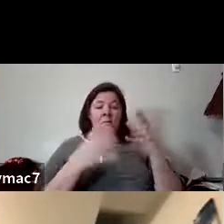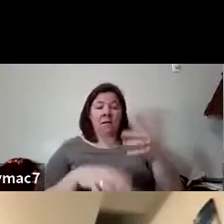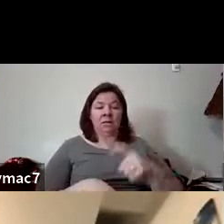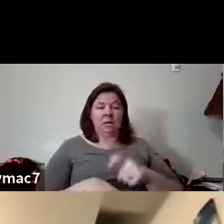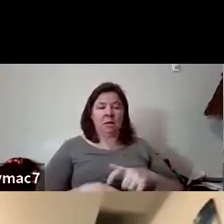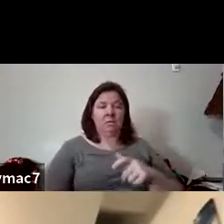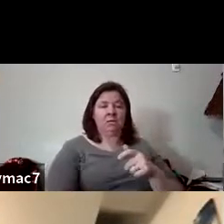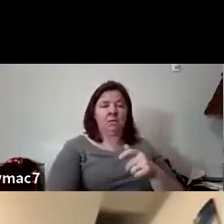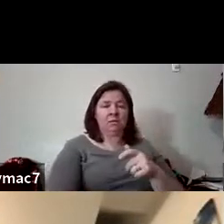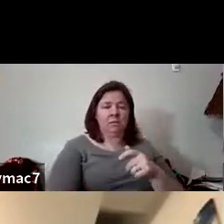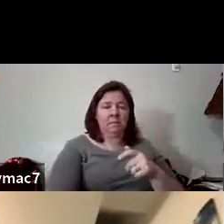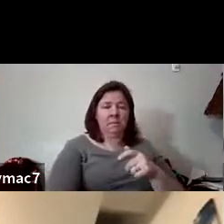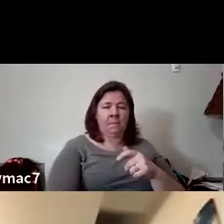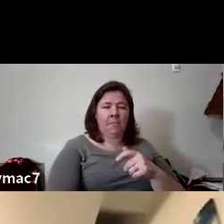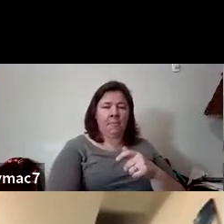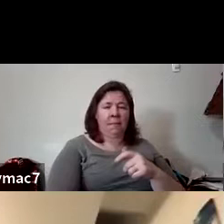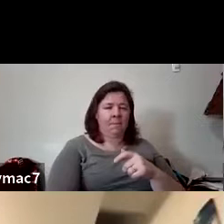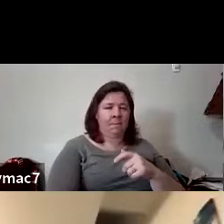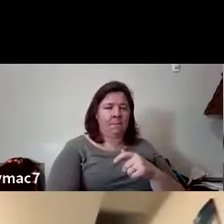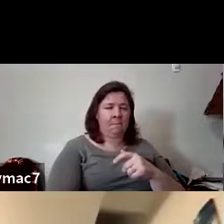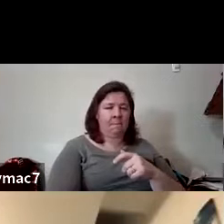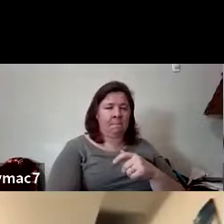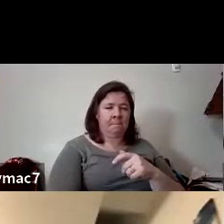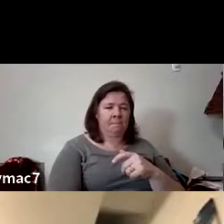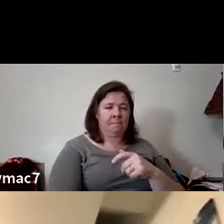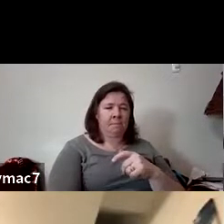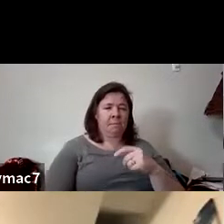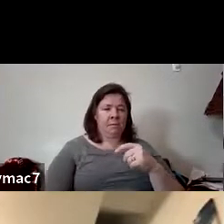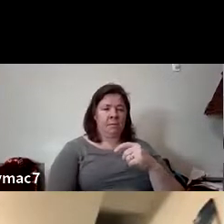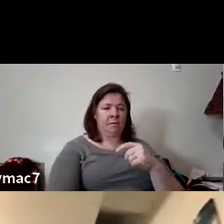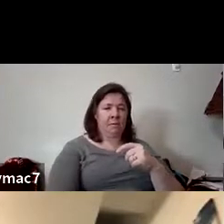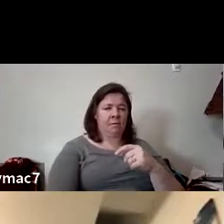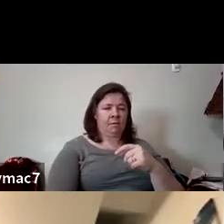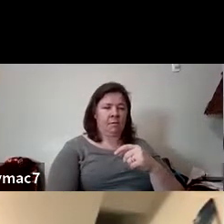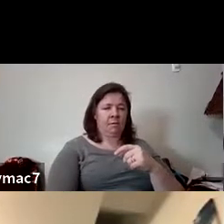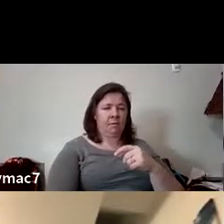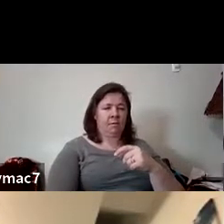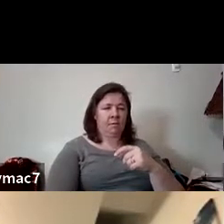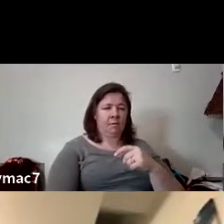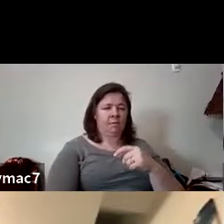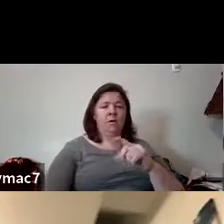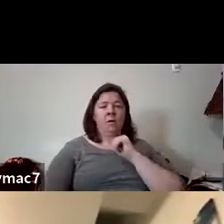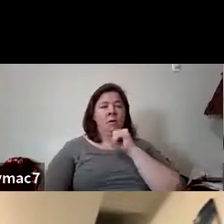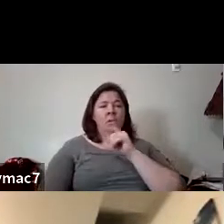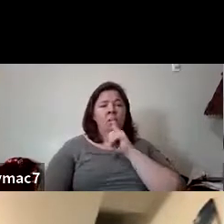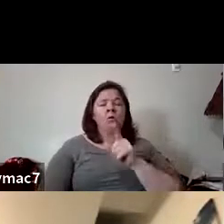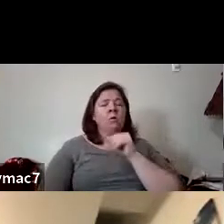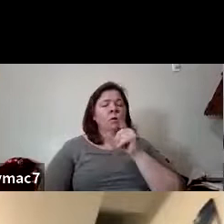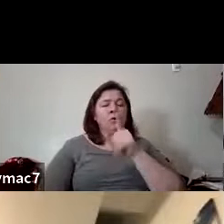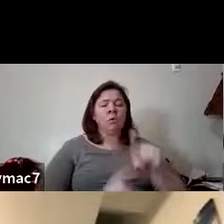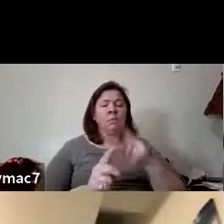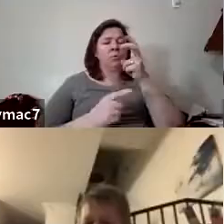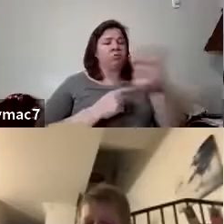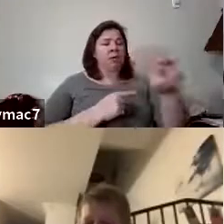to convince somebody of something and we weren't really sure, right? We just trying to transfer positivity, but